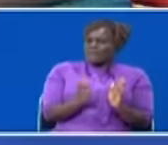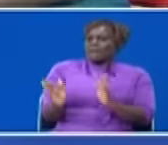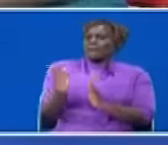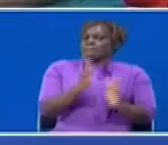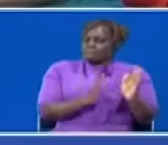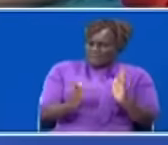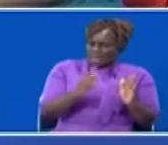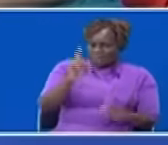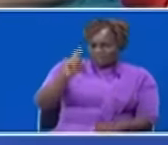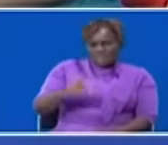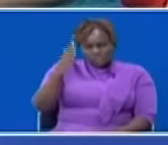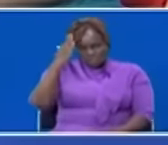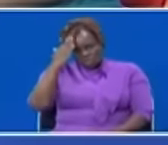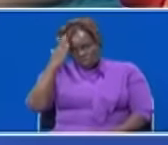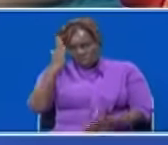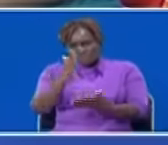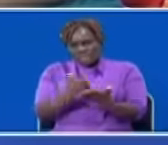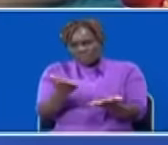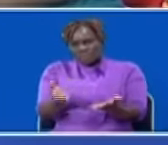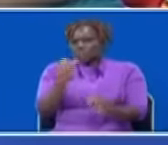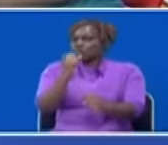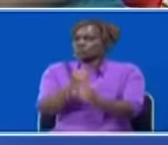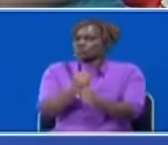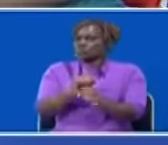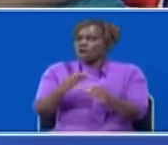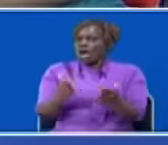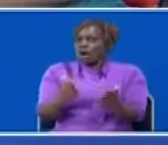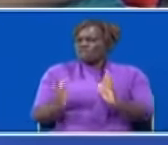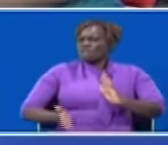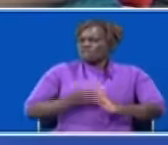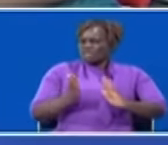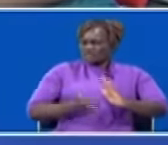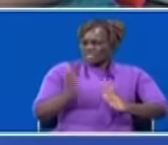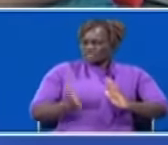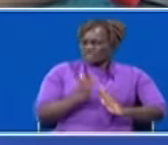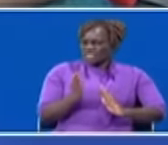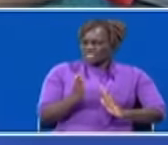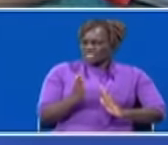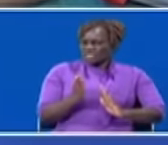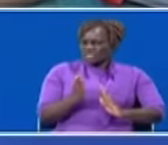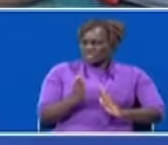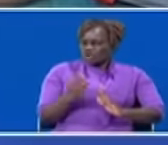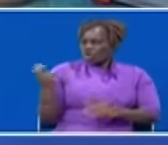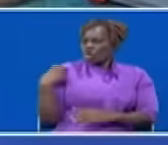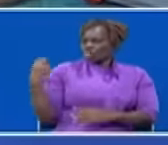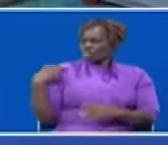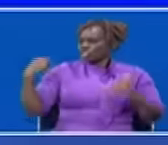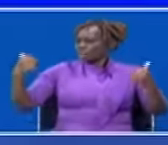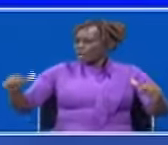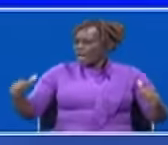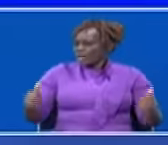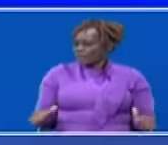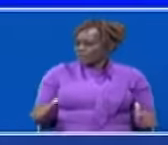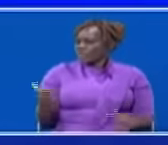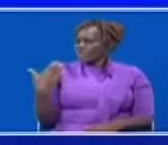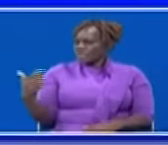arrangement you need to know, Yvonne, uh-huh. that some of these things were done haphazardly. Okay. They were not done in any consultative fashion.